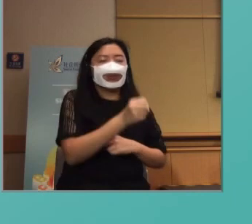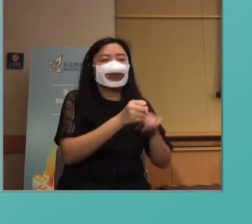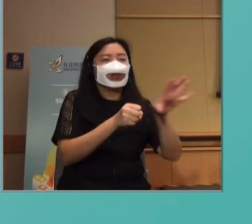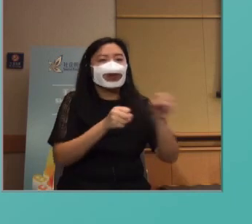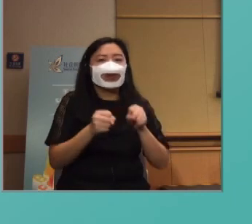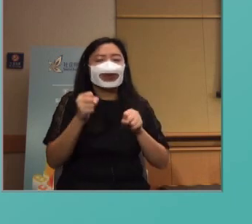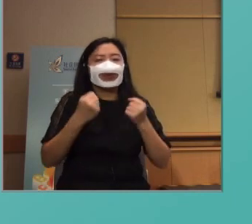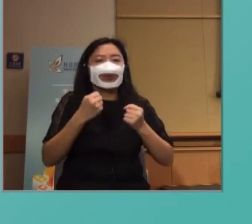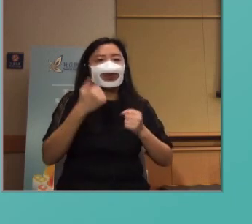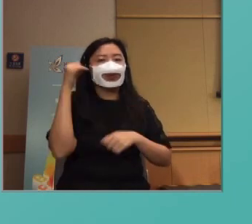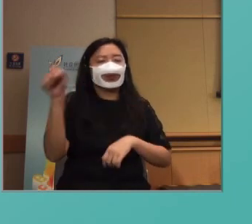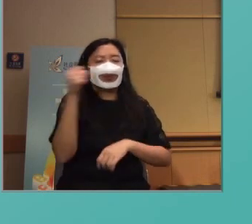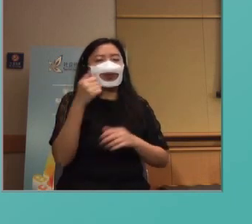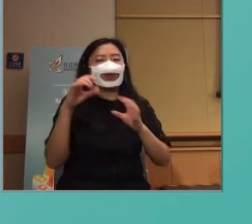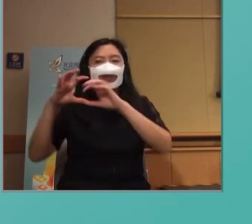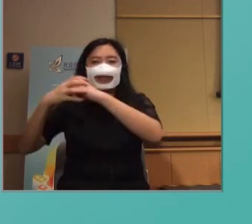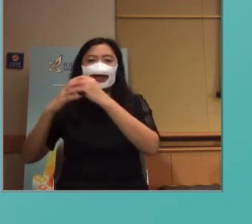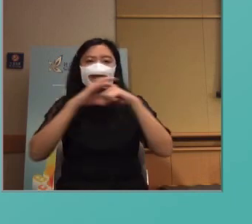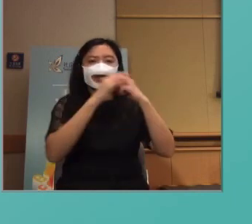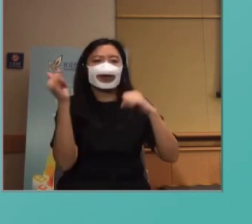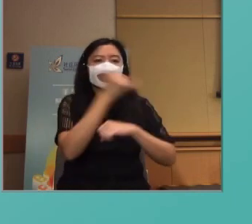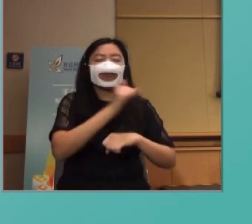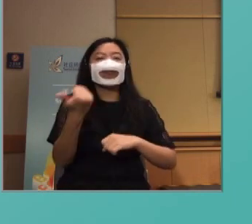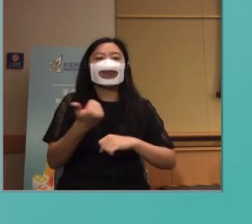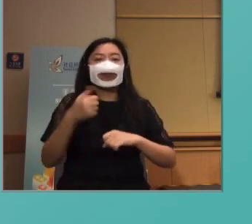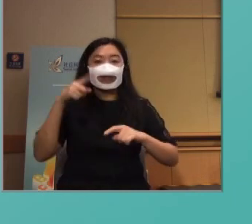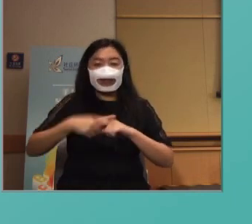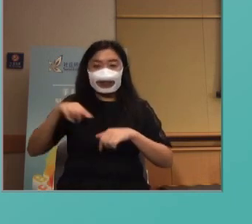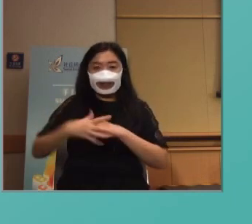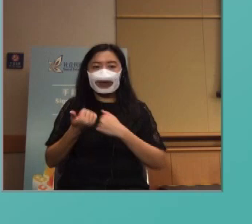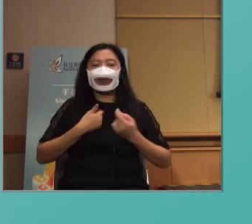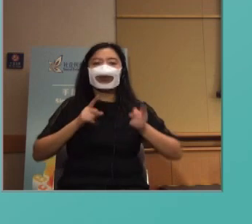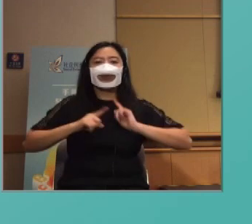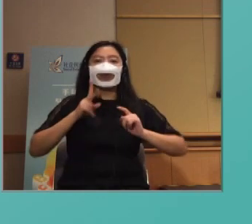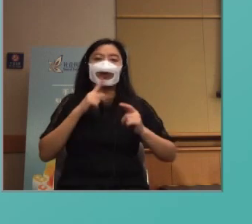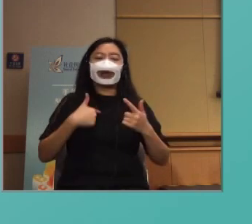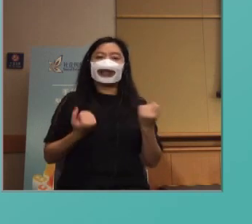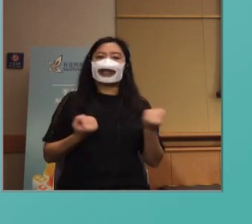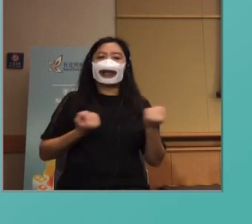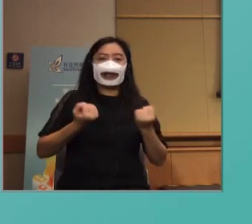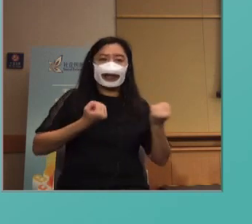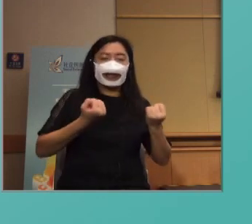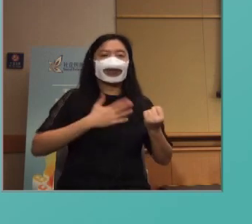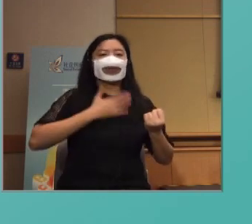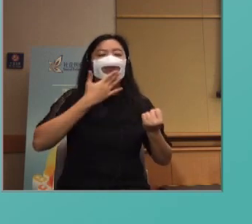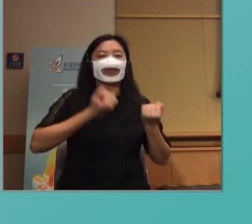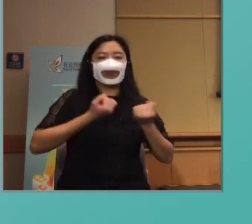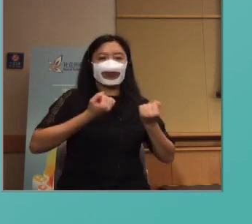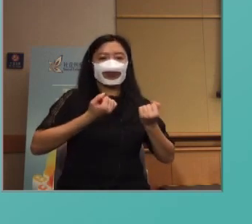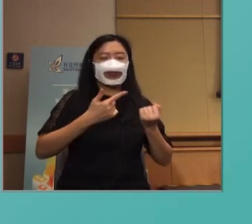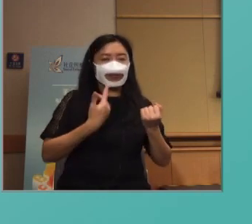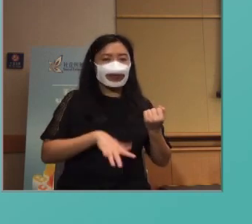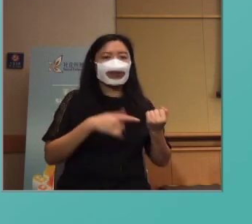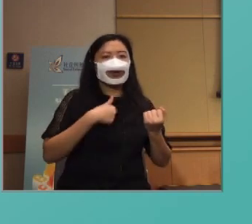we do this all the time. I mean, the fact that you own a car is the reason why Uber can exist, is the reason why I can go